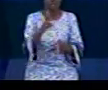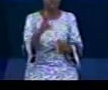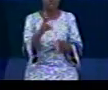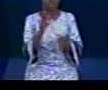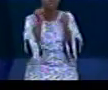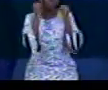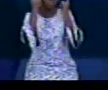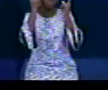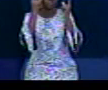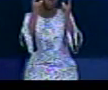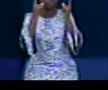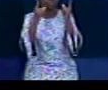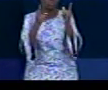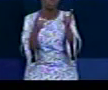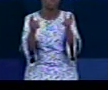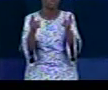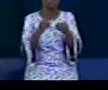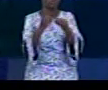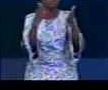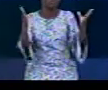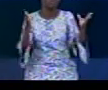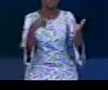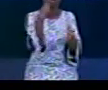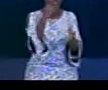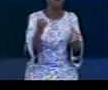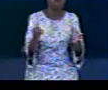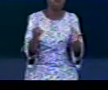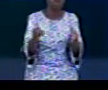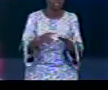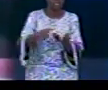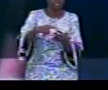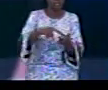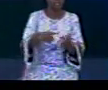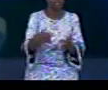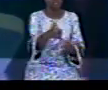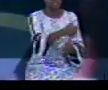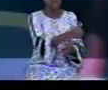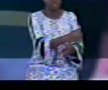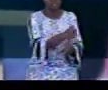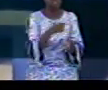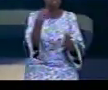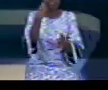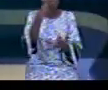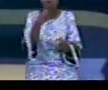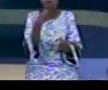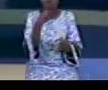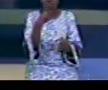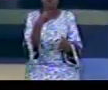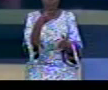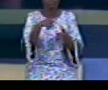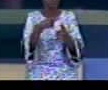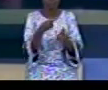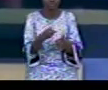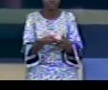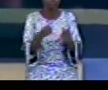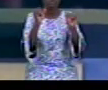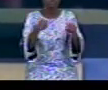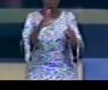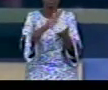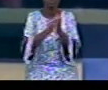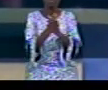of measure, saying among themselves, "Who then can be